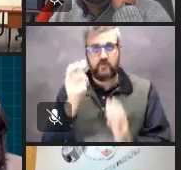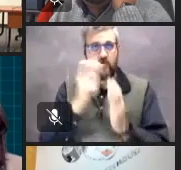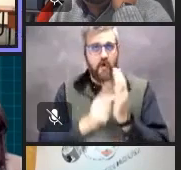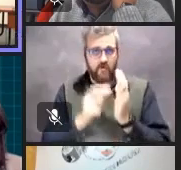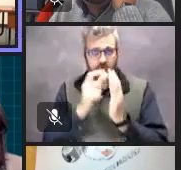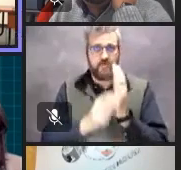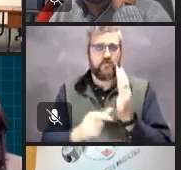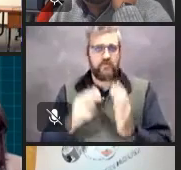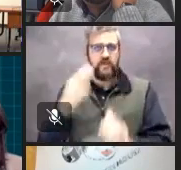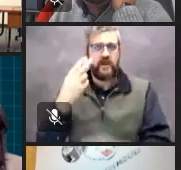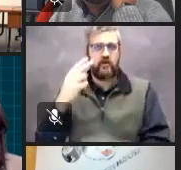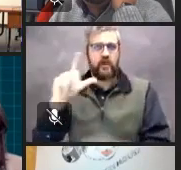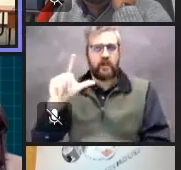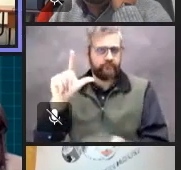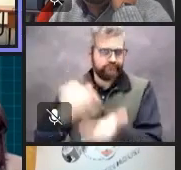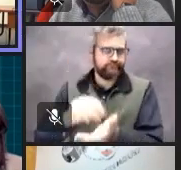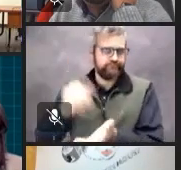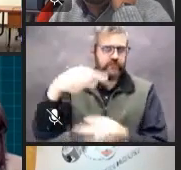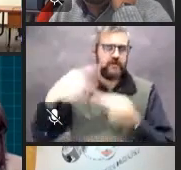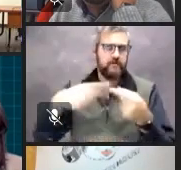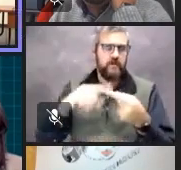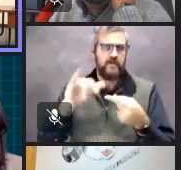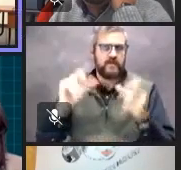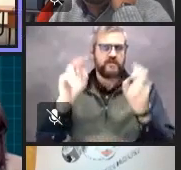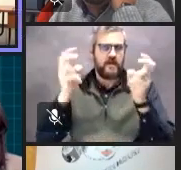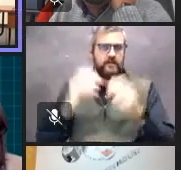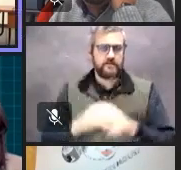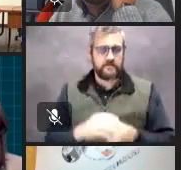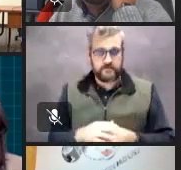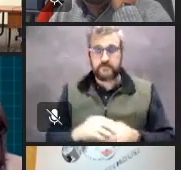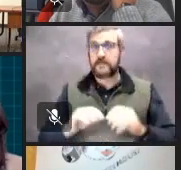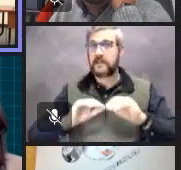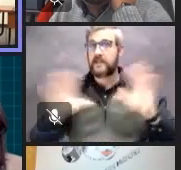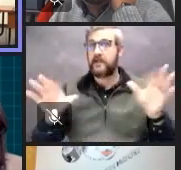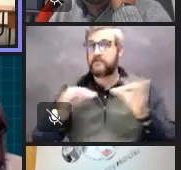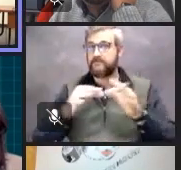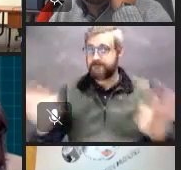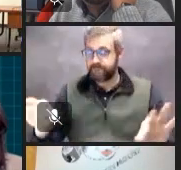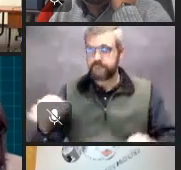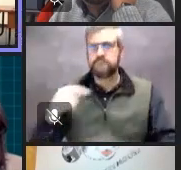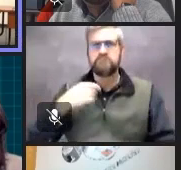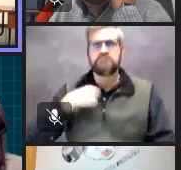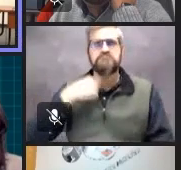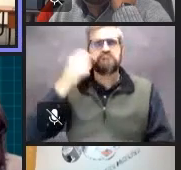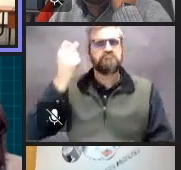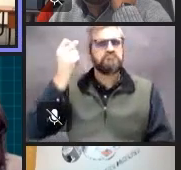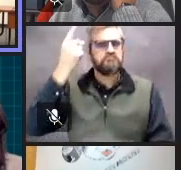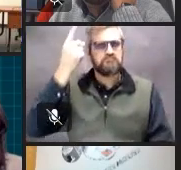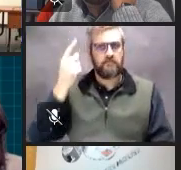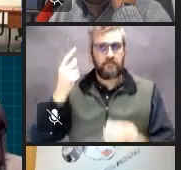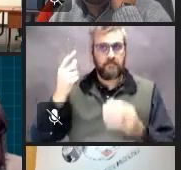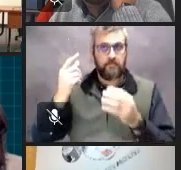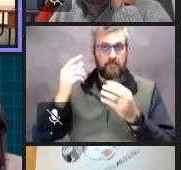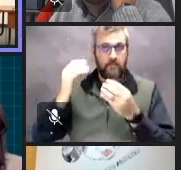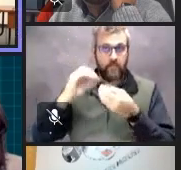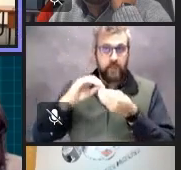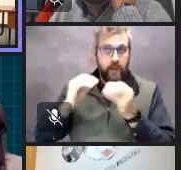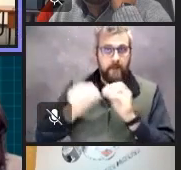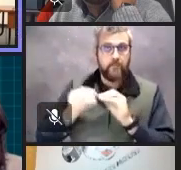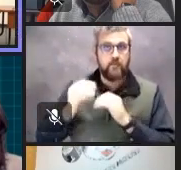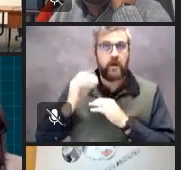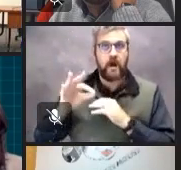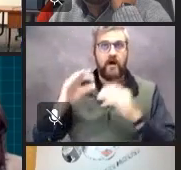Leader has run on this topic. I want to clearly state that I understand that the numbers of educators that